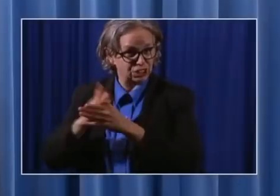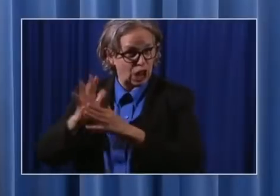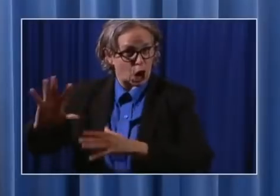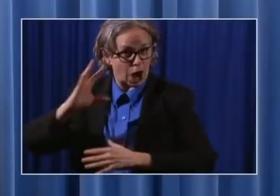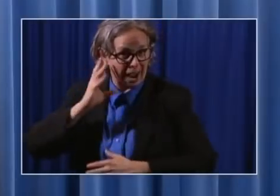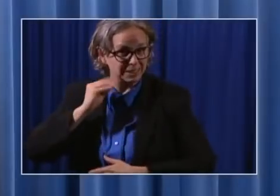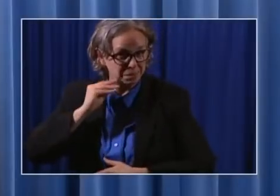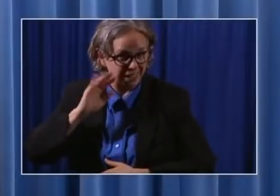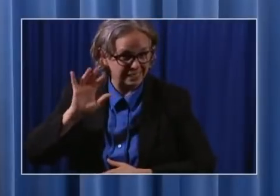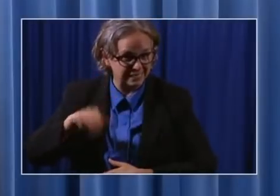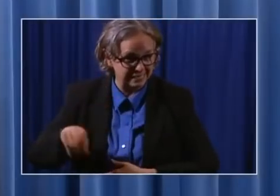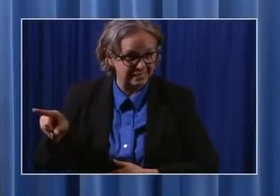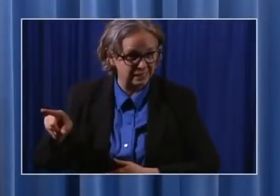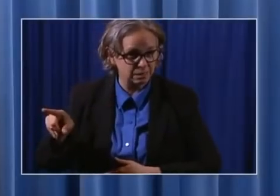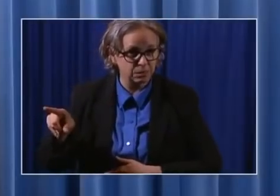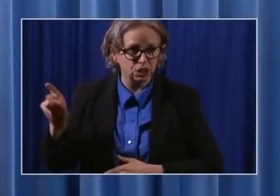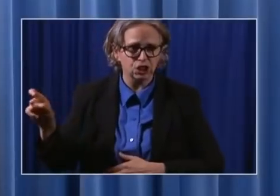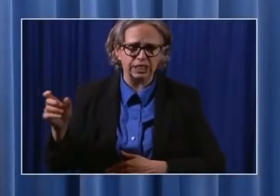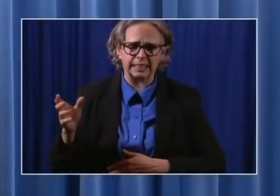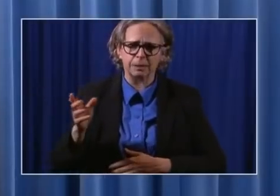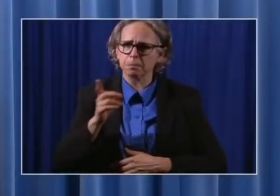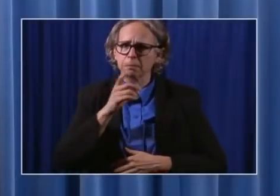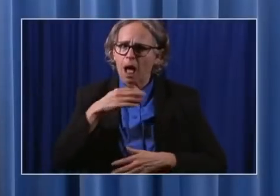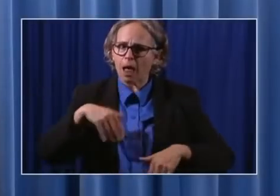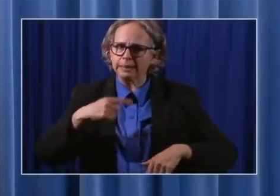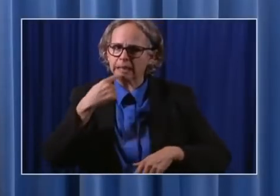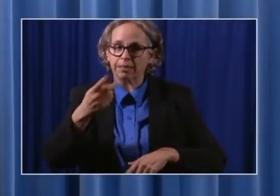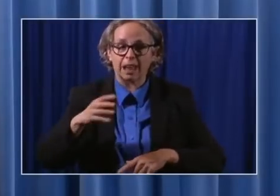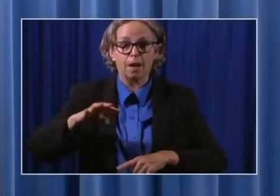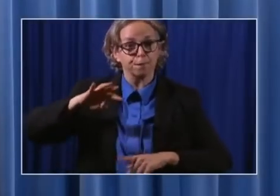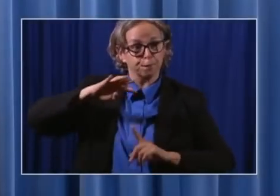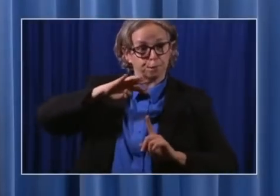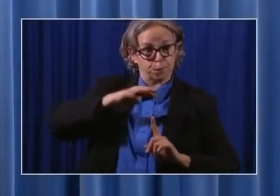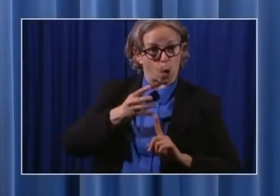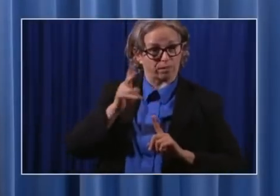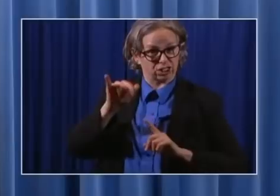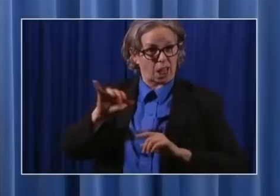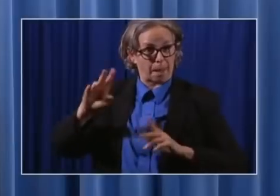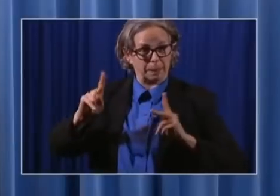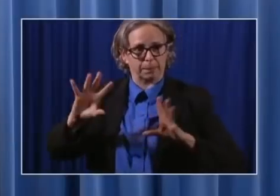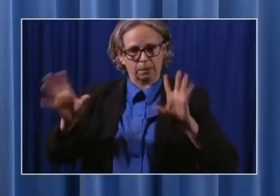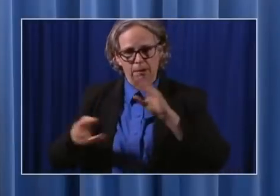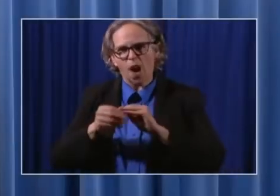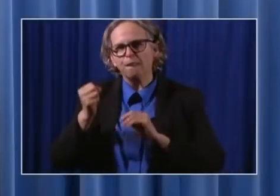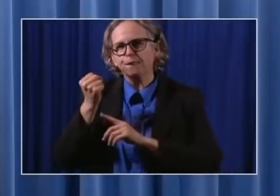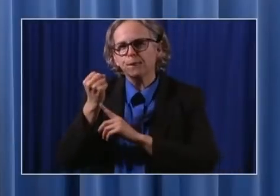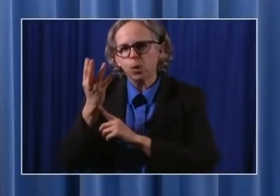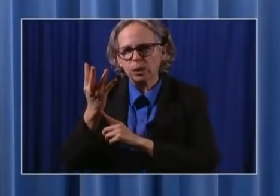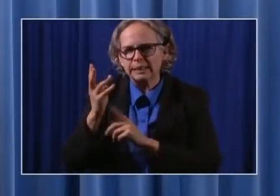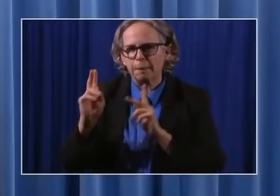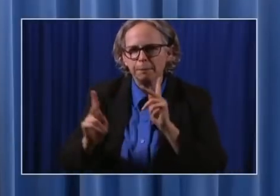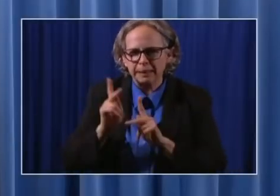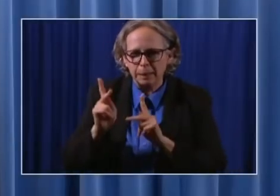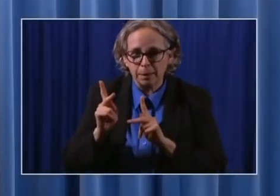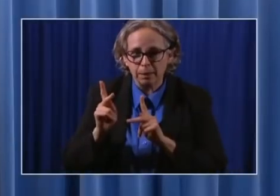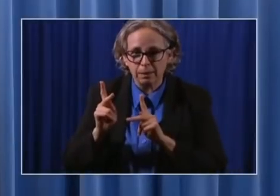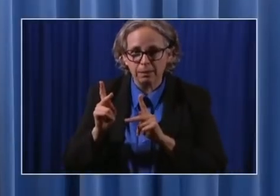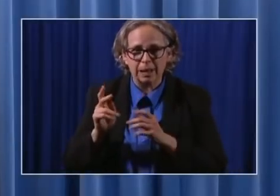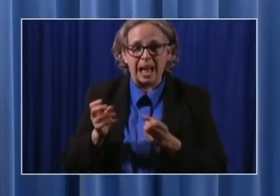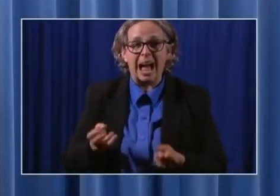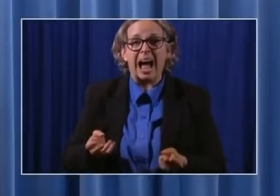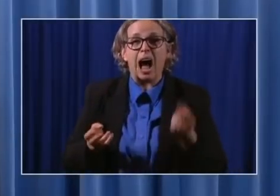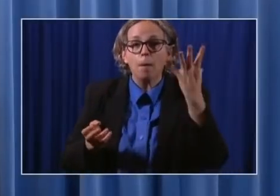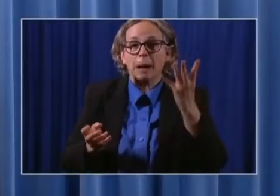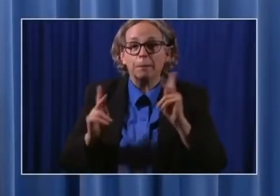think, 14 people in attendance. Of those, 11 got sick. So you had another 3. And guess what they